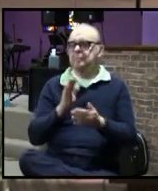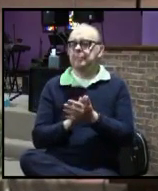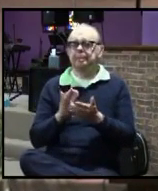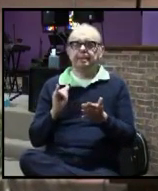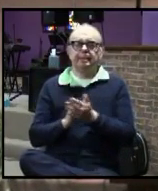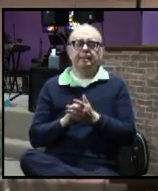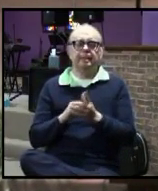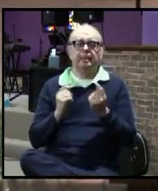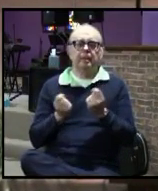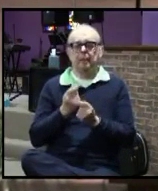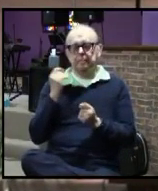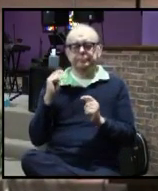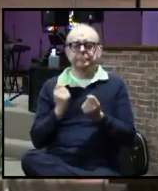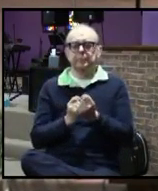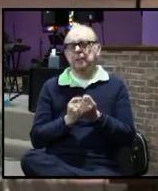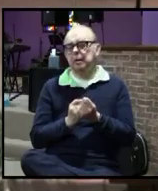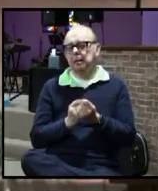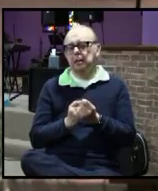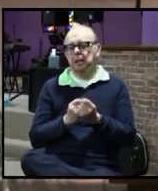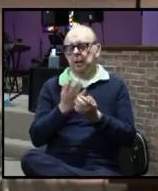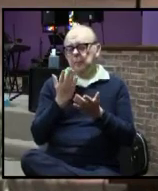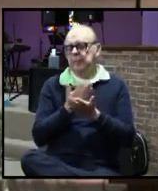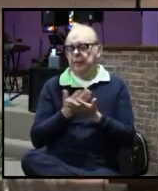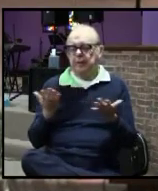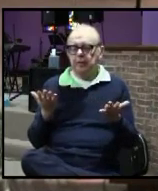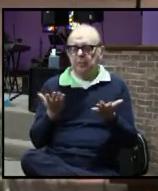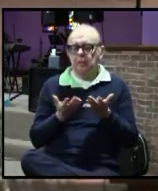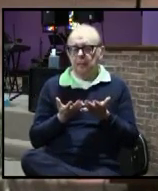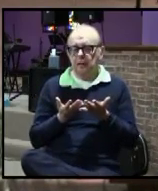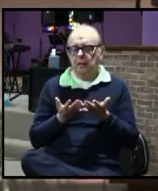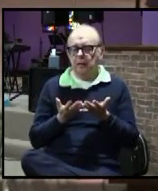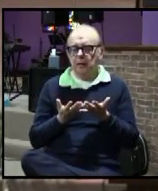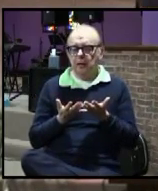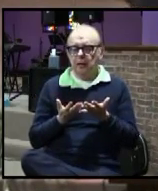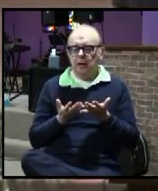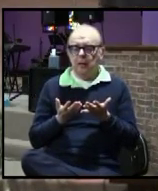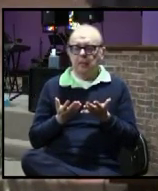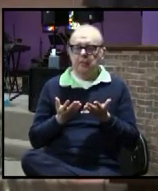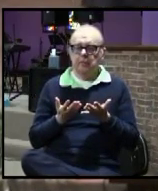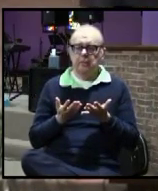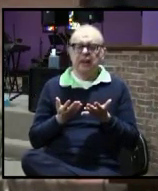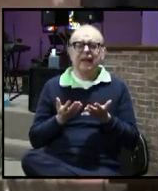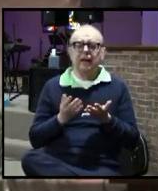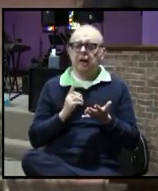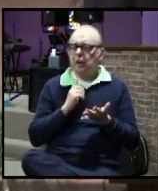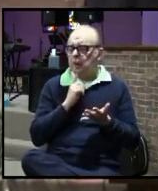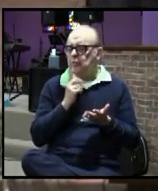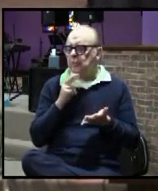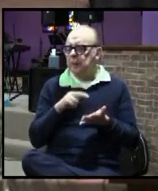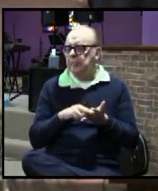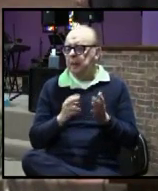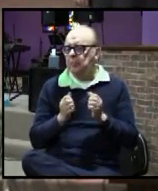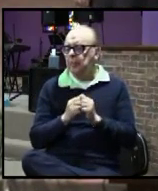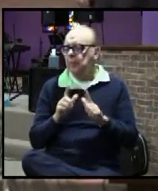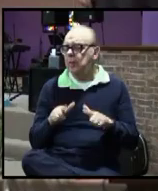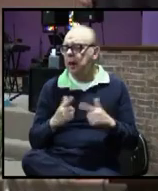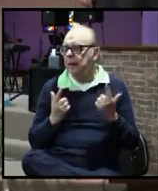You can believe that your team is the best team in the world. You can believe anything you want to believe. But what does it really have, or what does it really matter in your